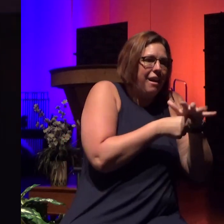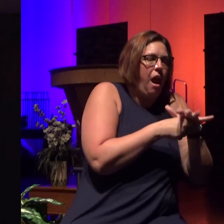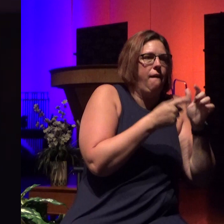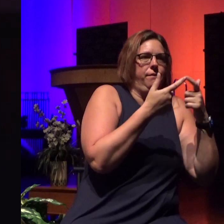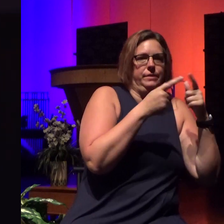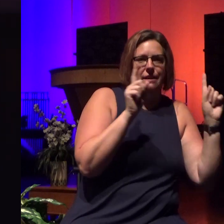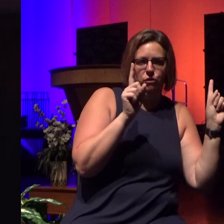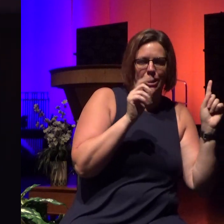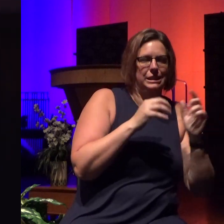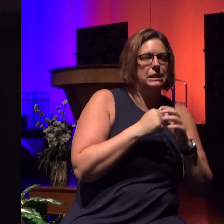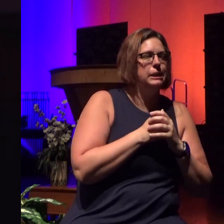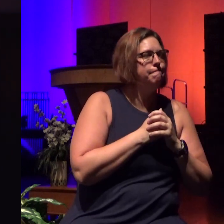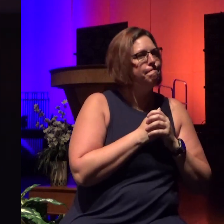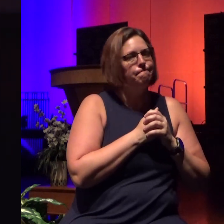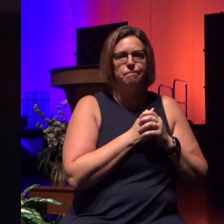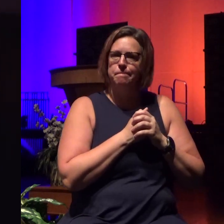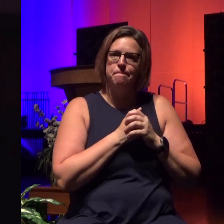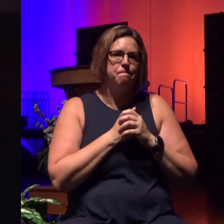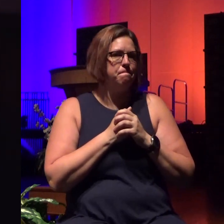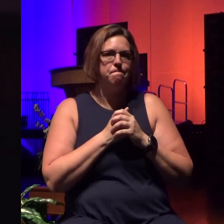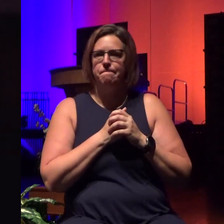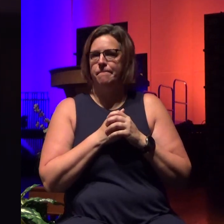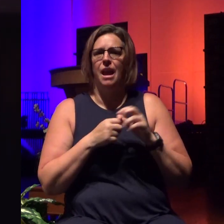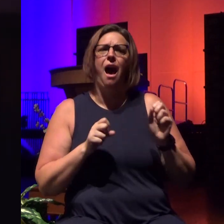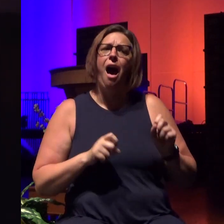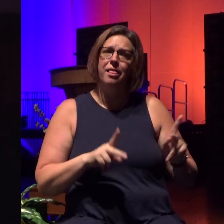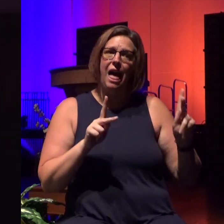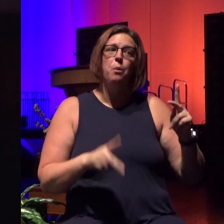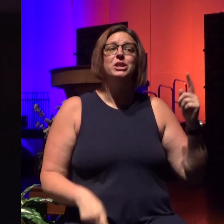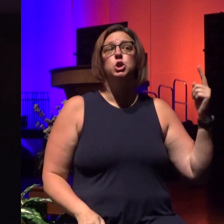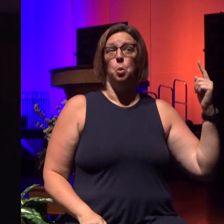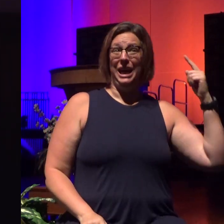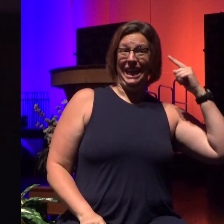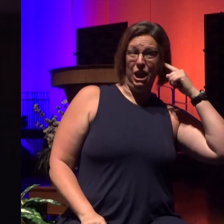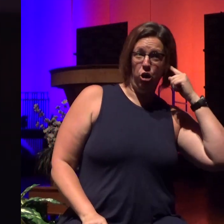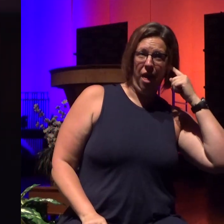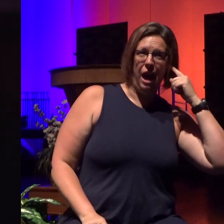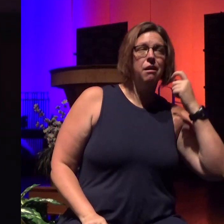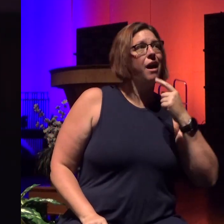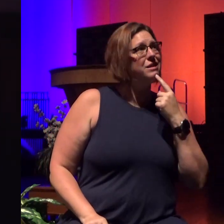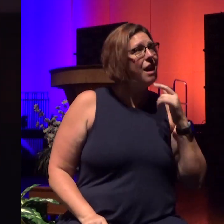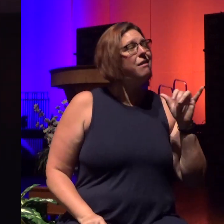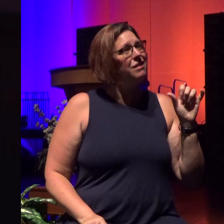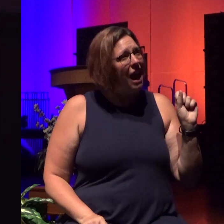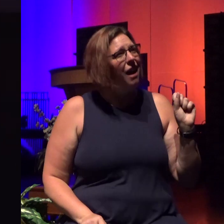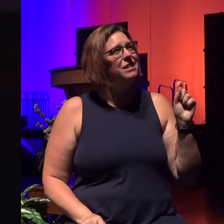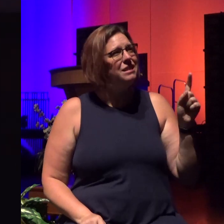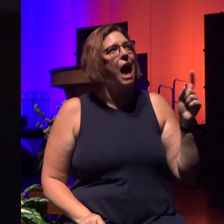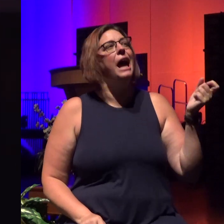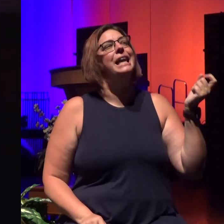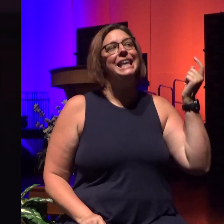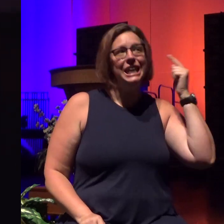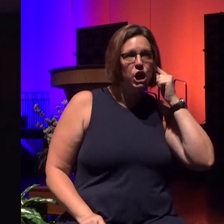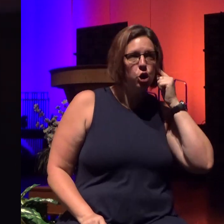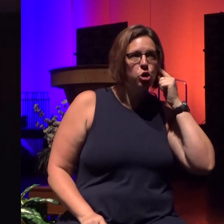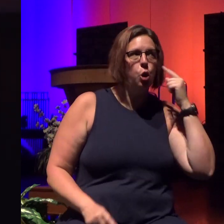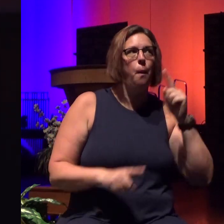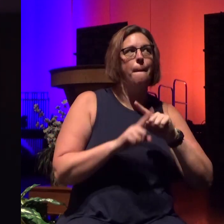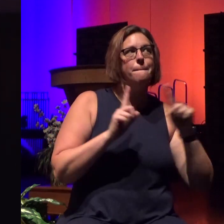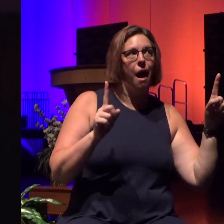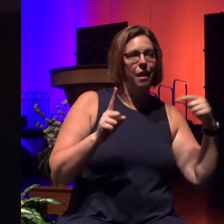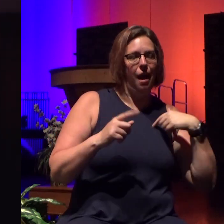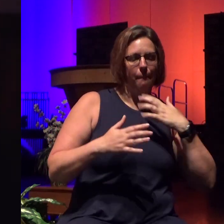just allow ourselves to hear those voices, to say, I hear you, I get it, and I'm going to breathe right